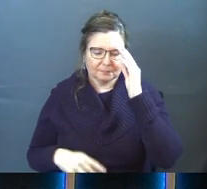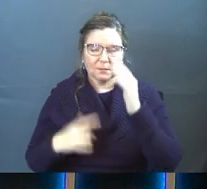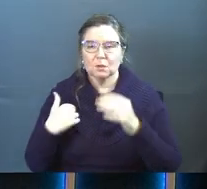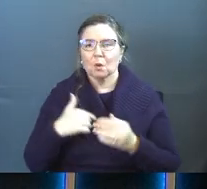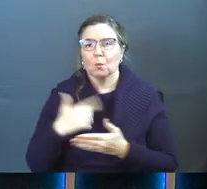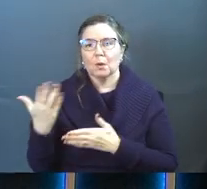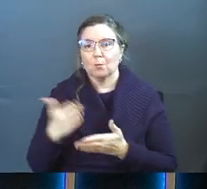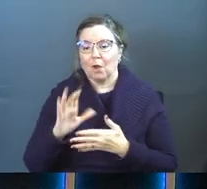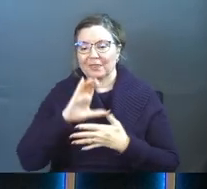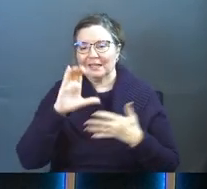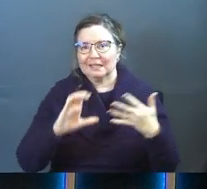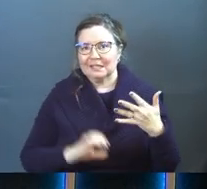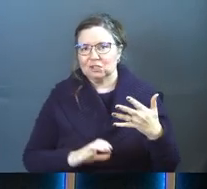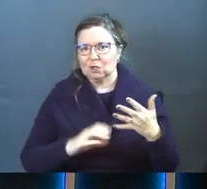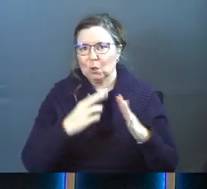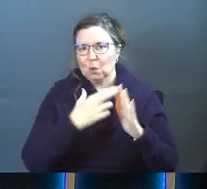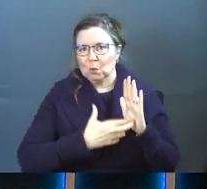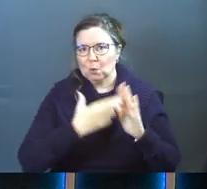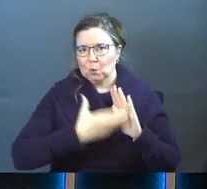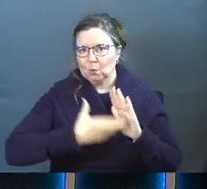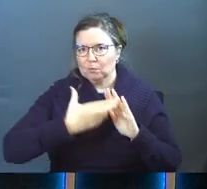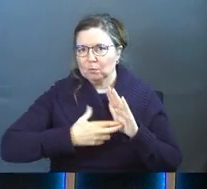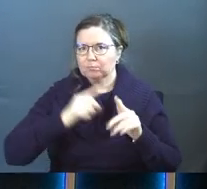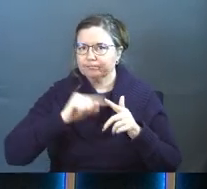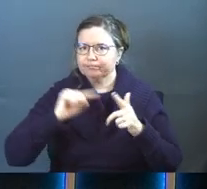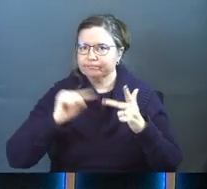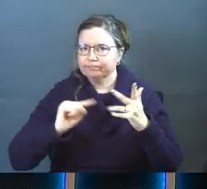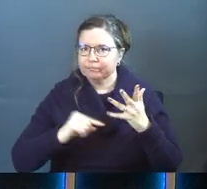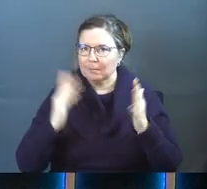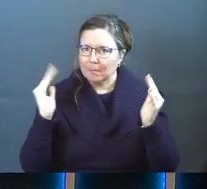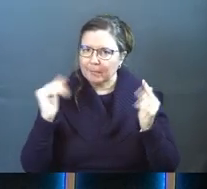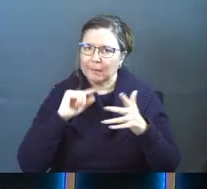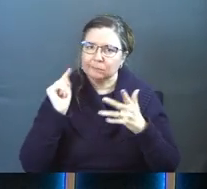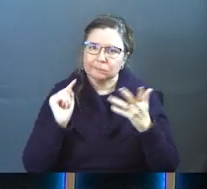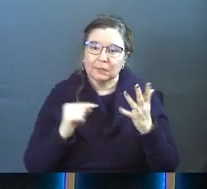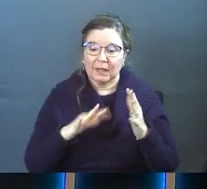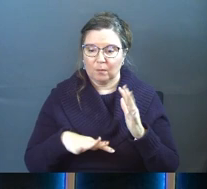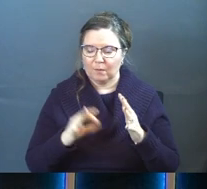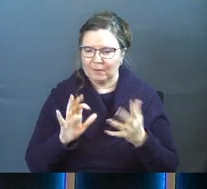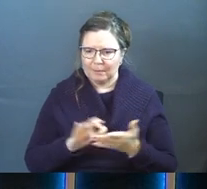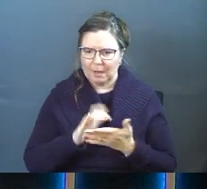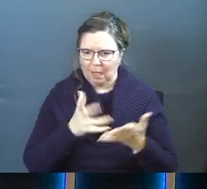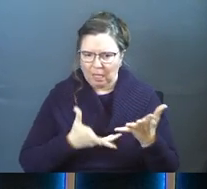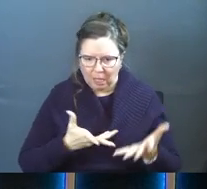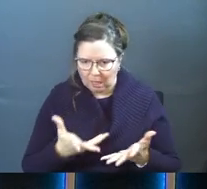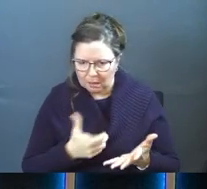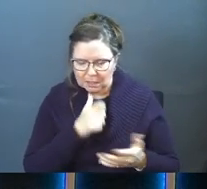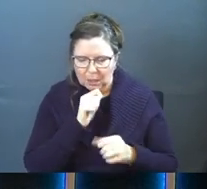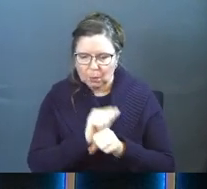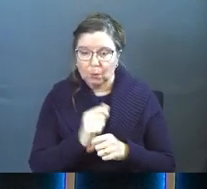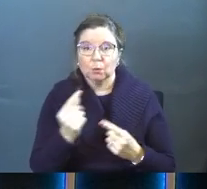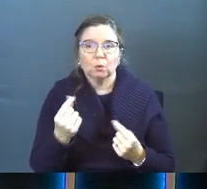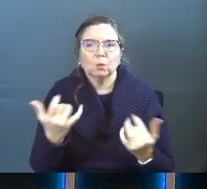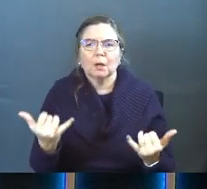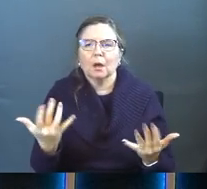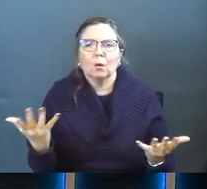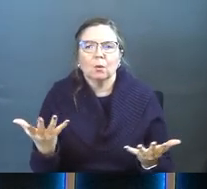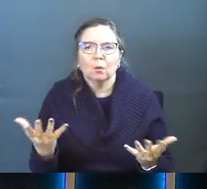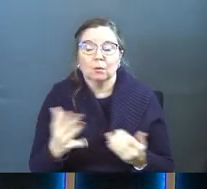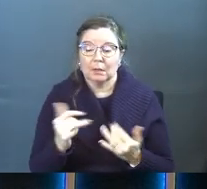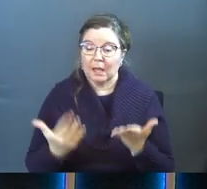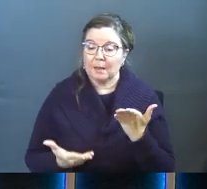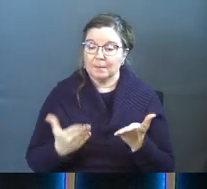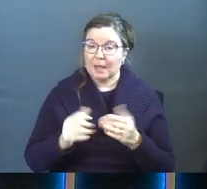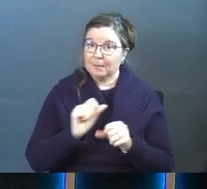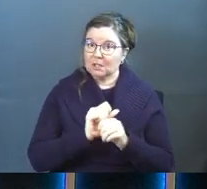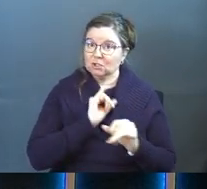And so we brought the conditional love in, and all of a sudden we find that the marriage isn't working. And what do we do now? Like